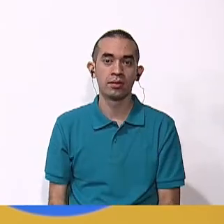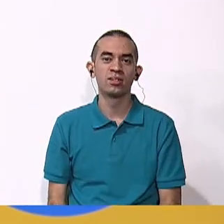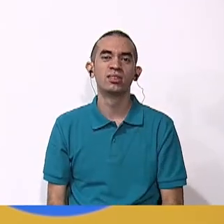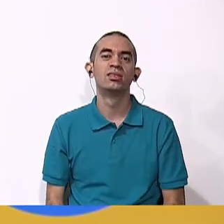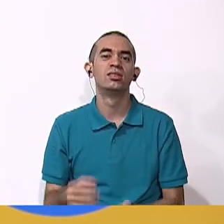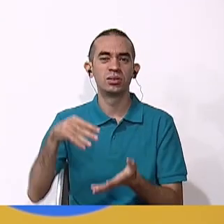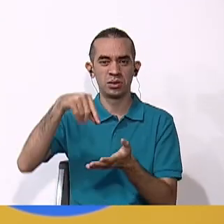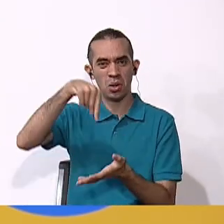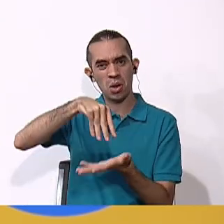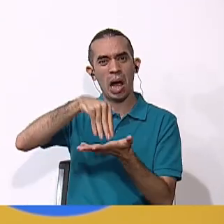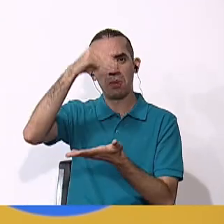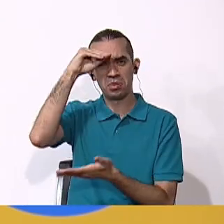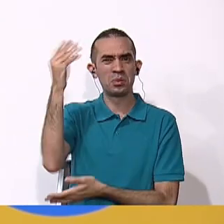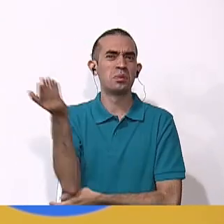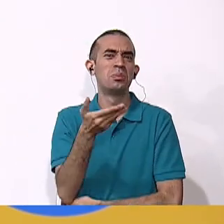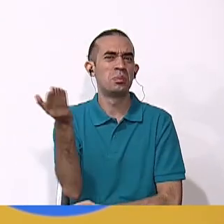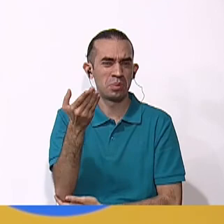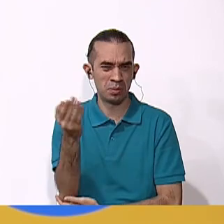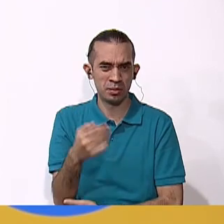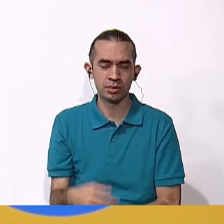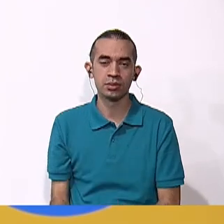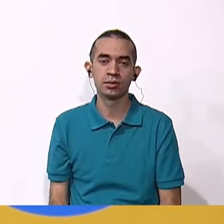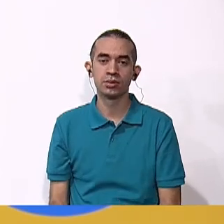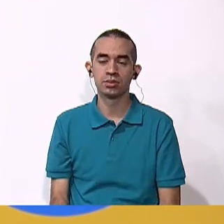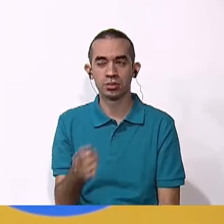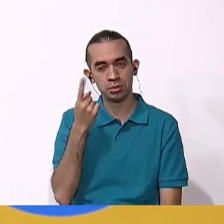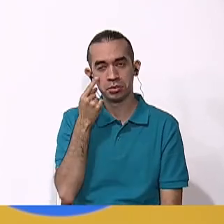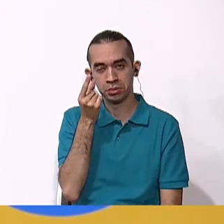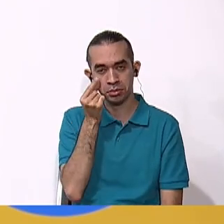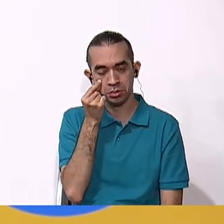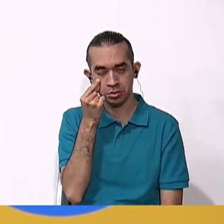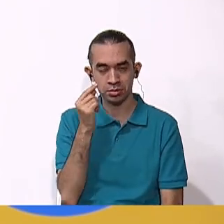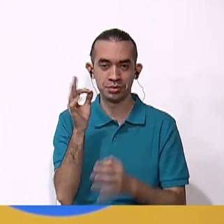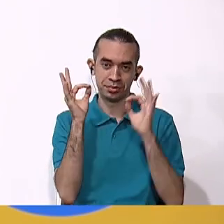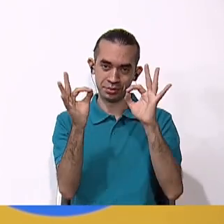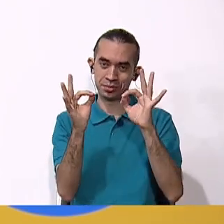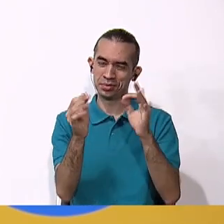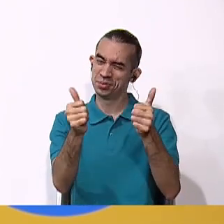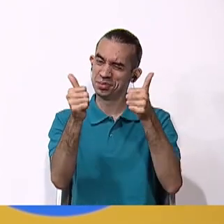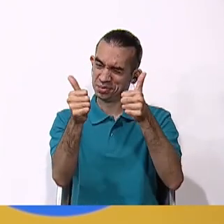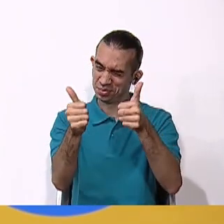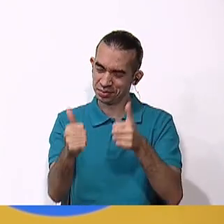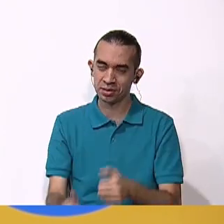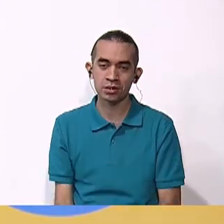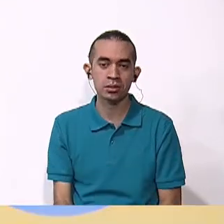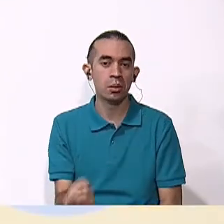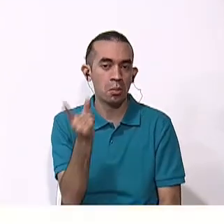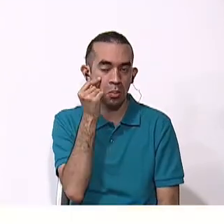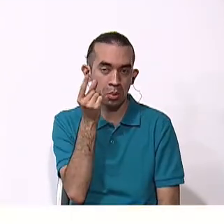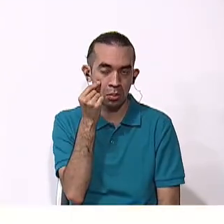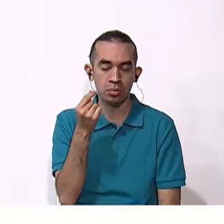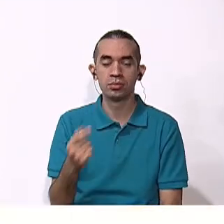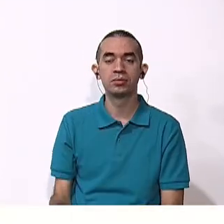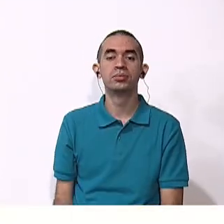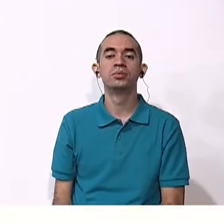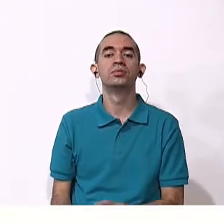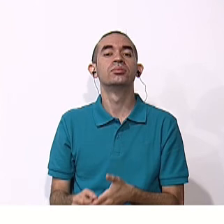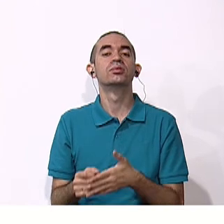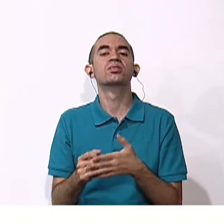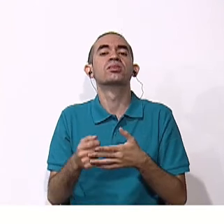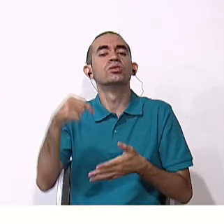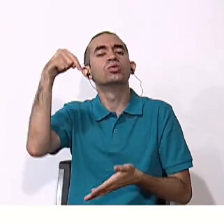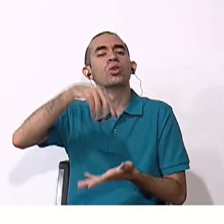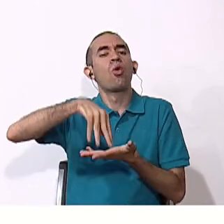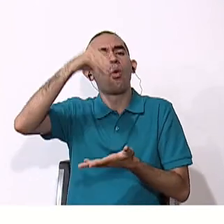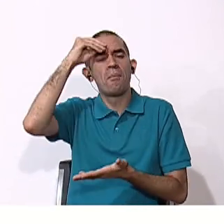we learned today, Jack? Let's take a look. Very good, students. Let's see, what do we